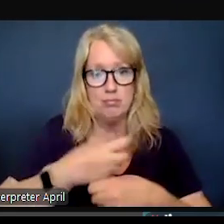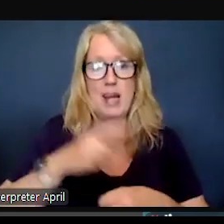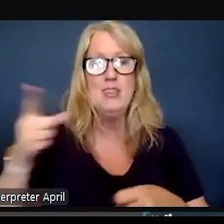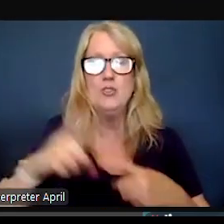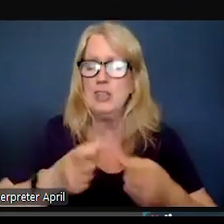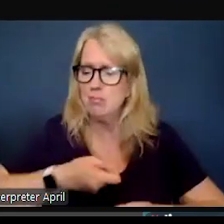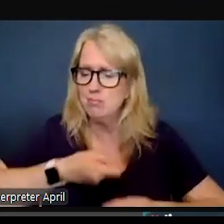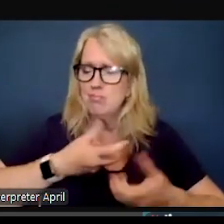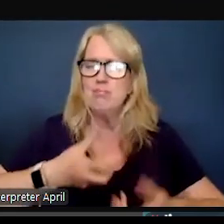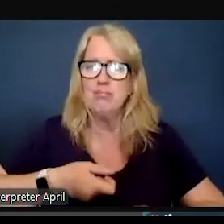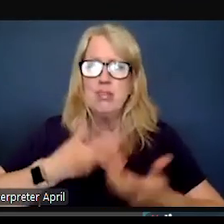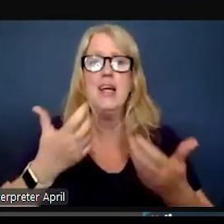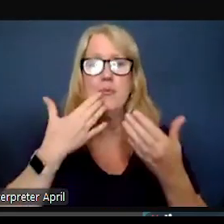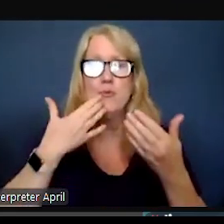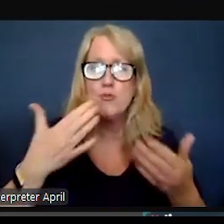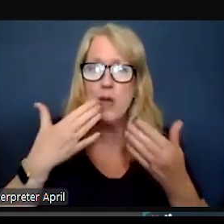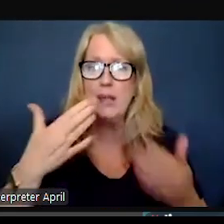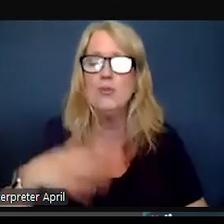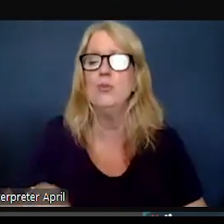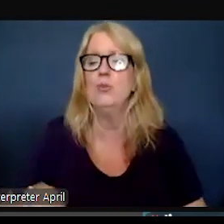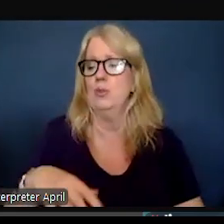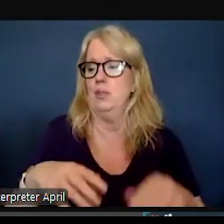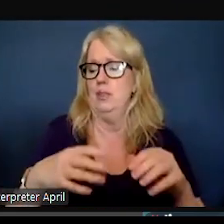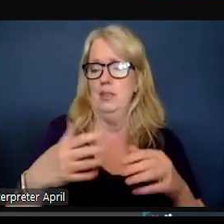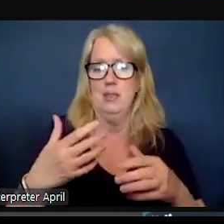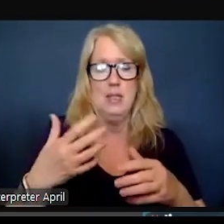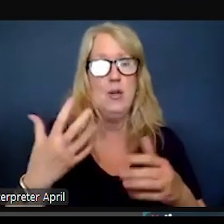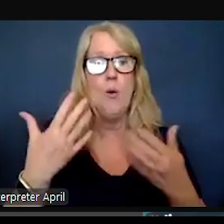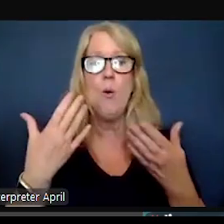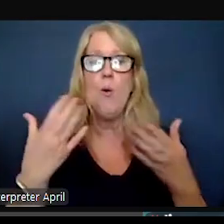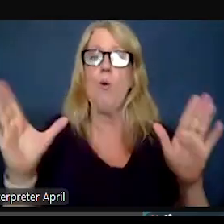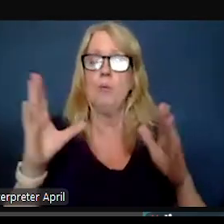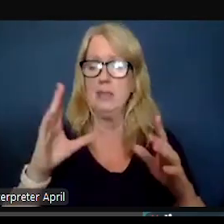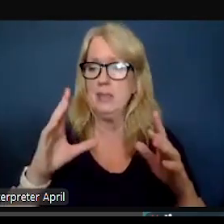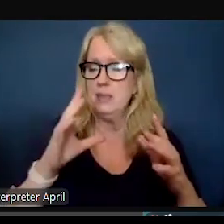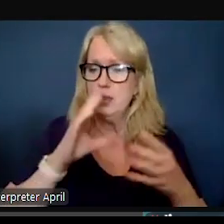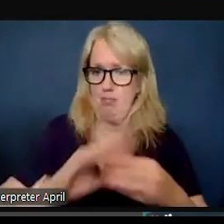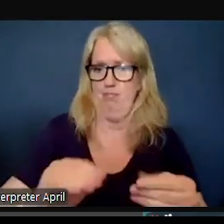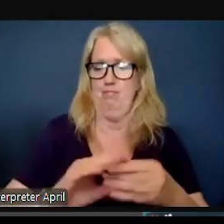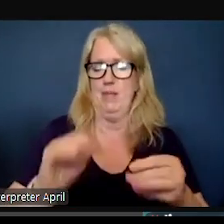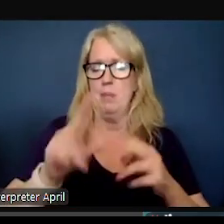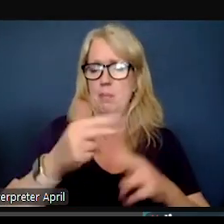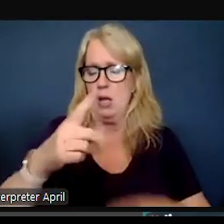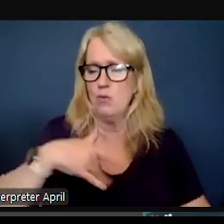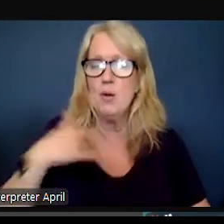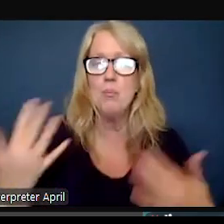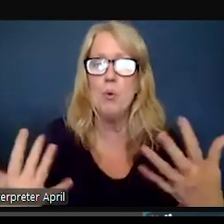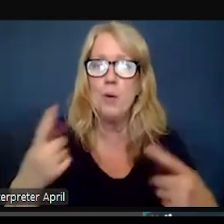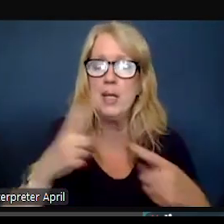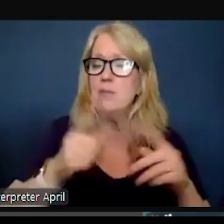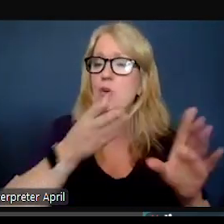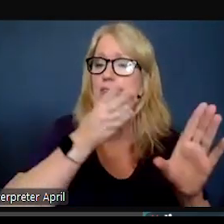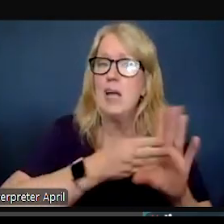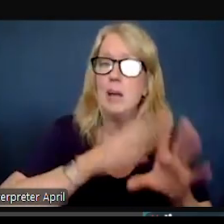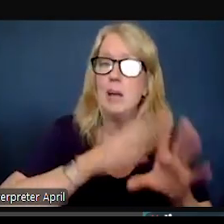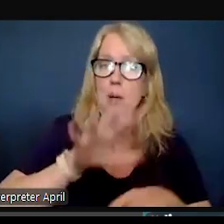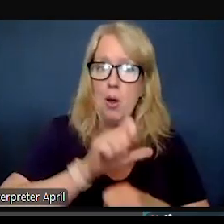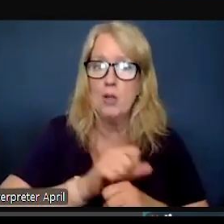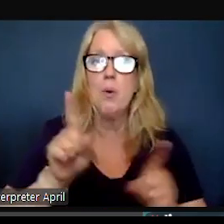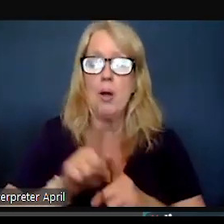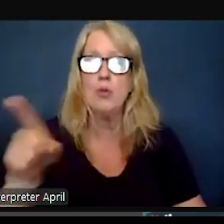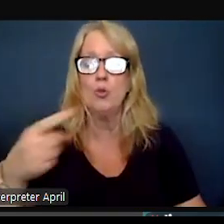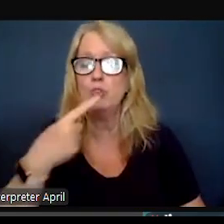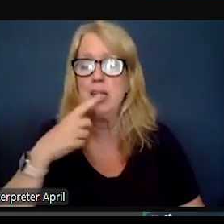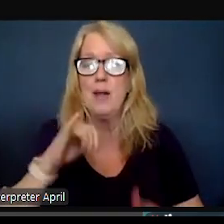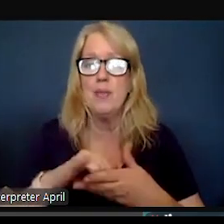expressed a lot of gratitude of being able to speak openly about her feelings while waiting for her psychiatrist appointment. She also